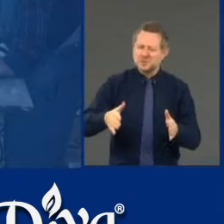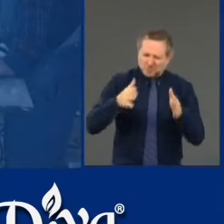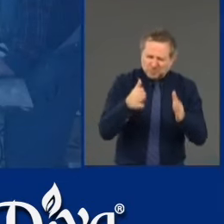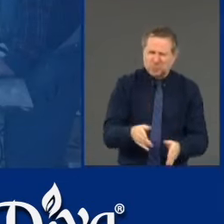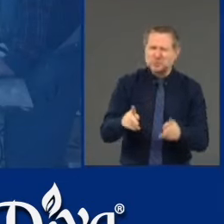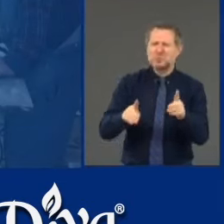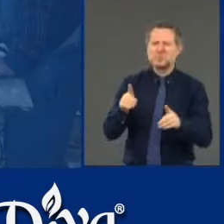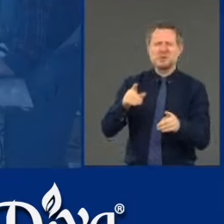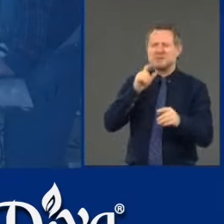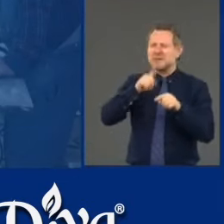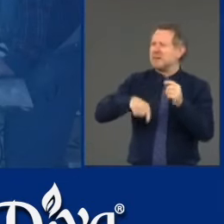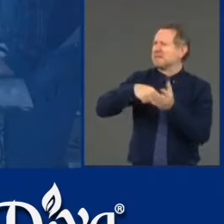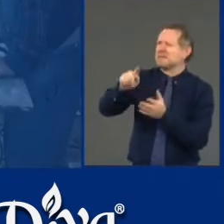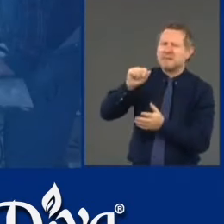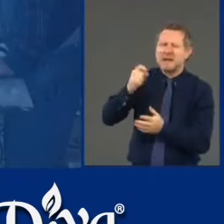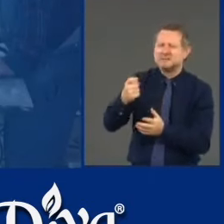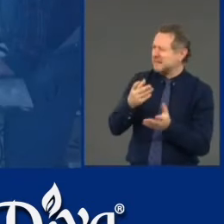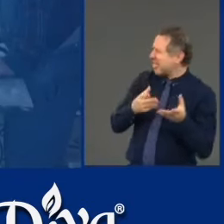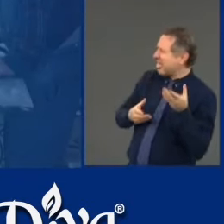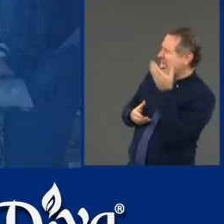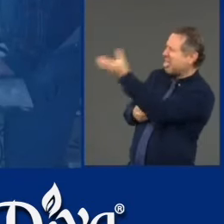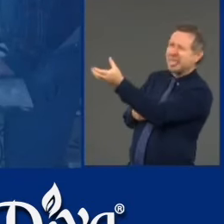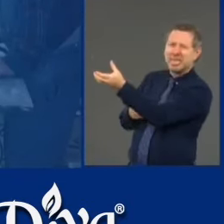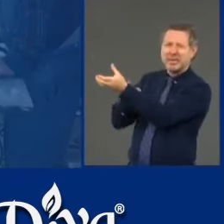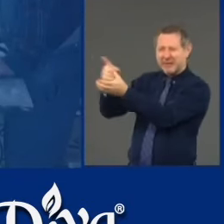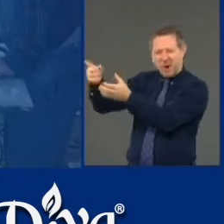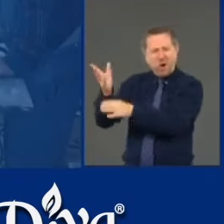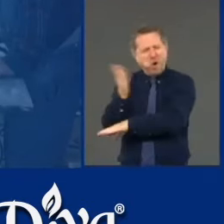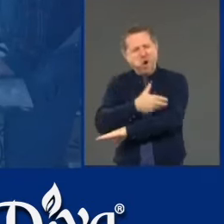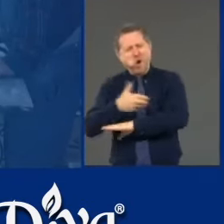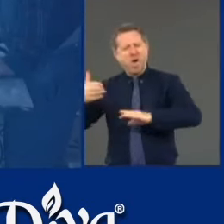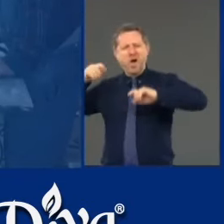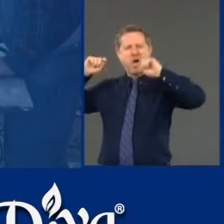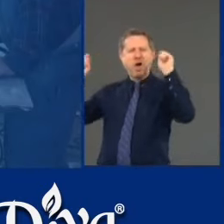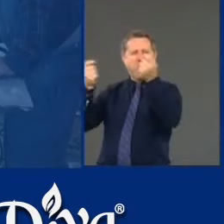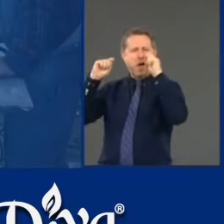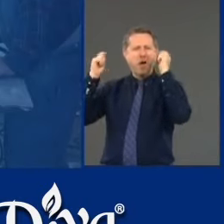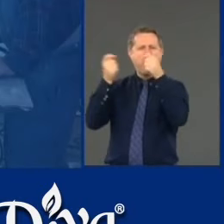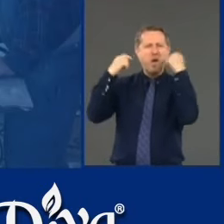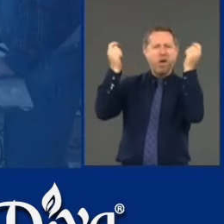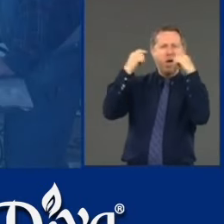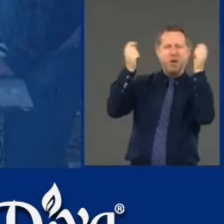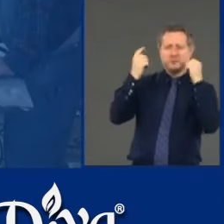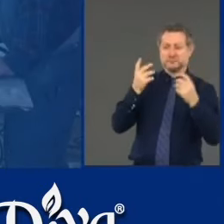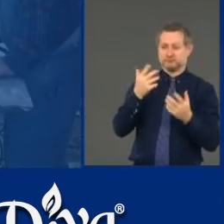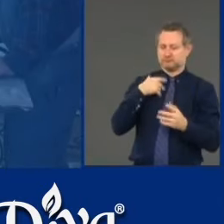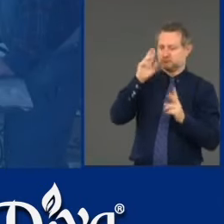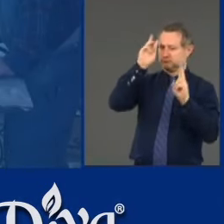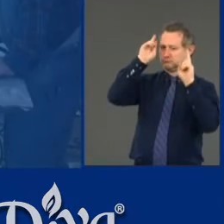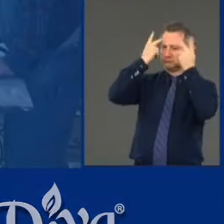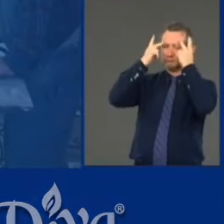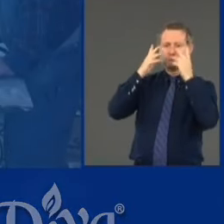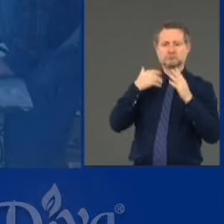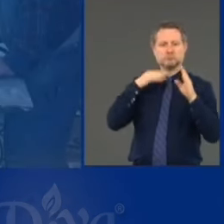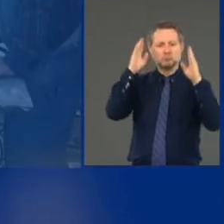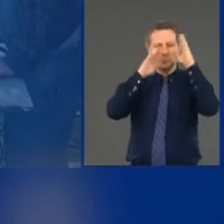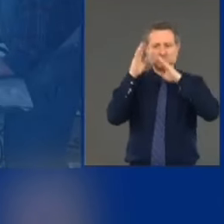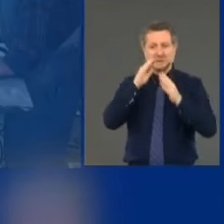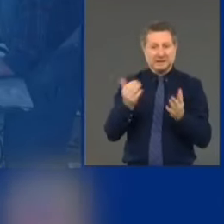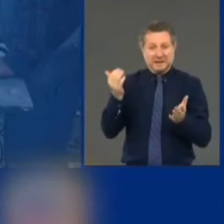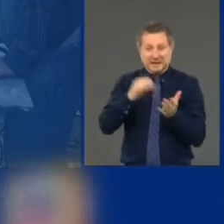at taxpayer expense. I fear what they're going to do this time is they'll take the money from